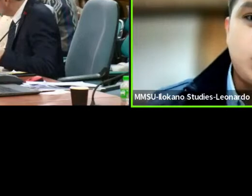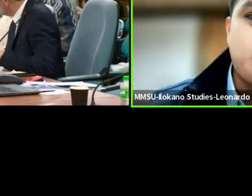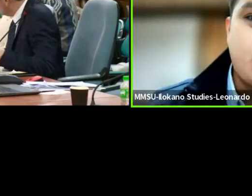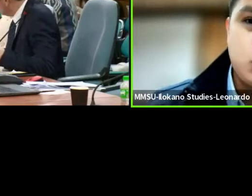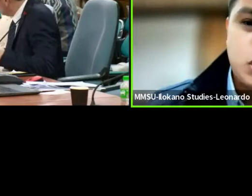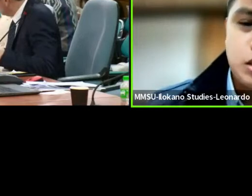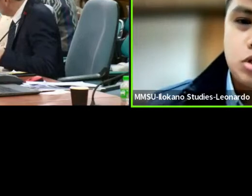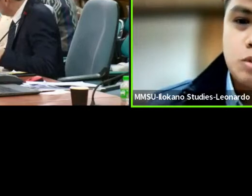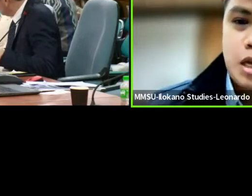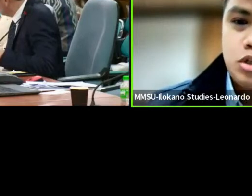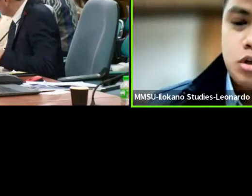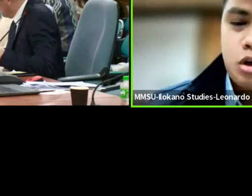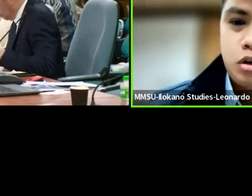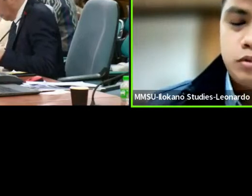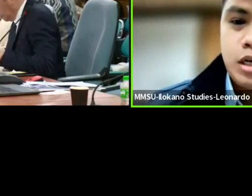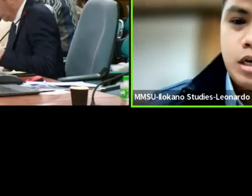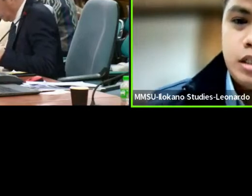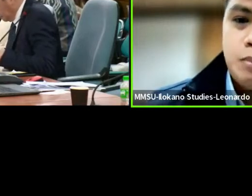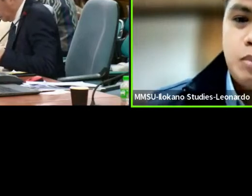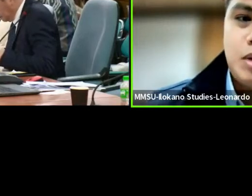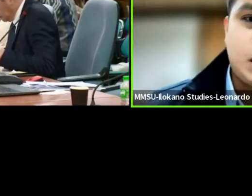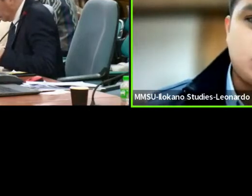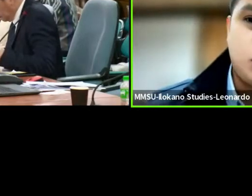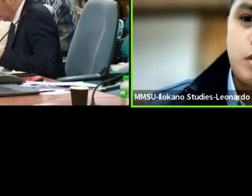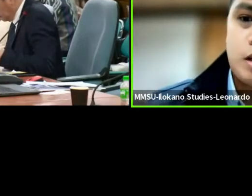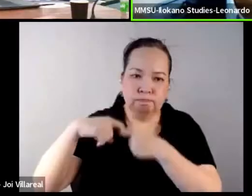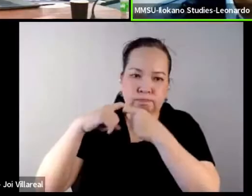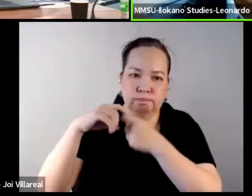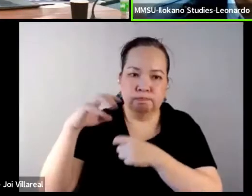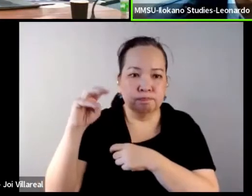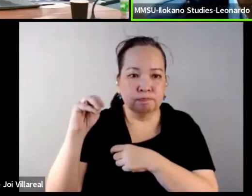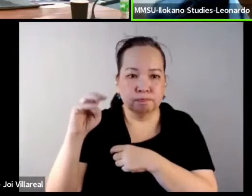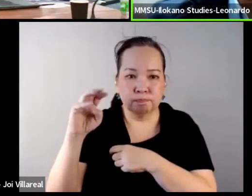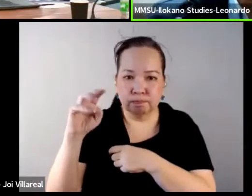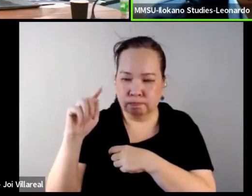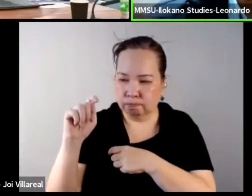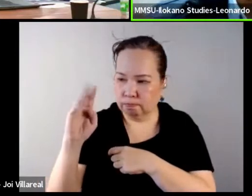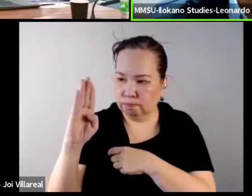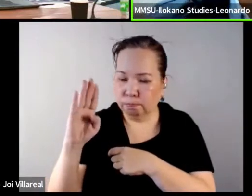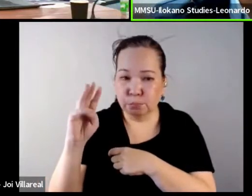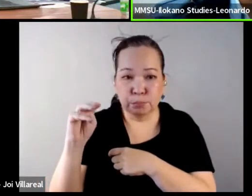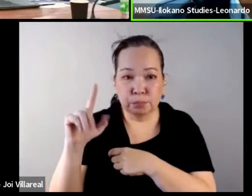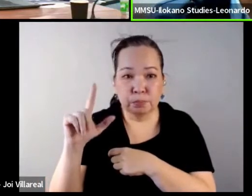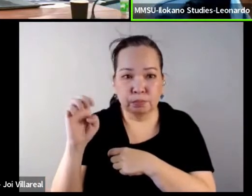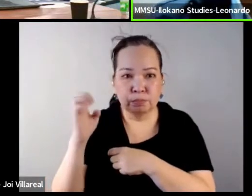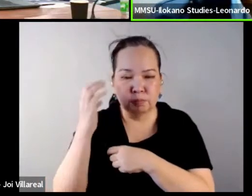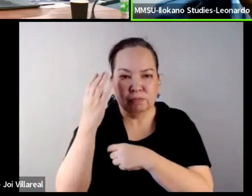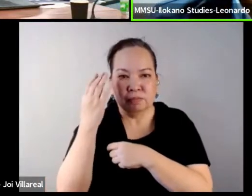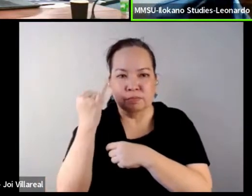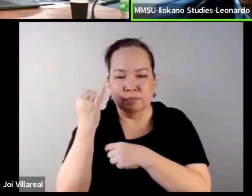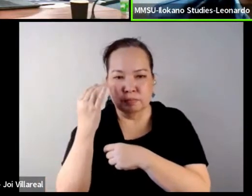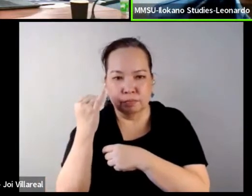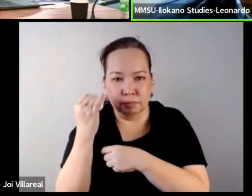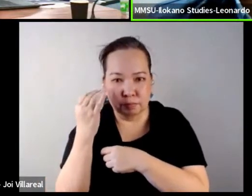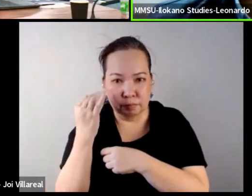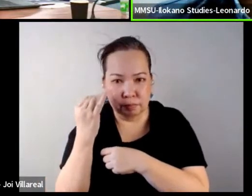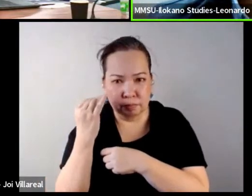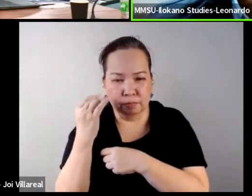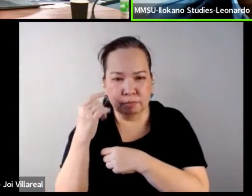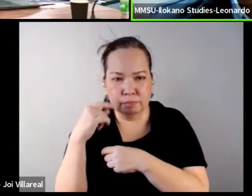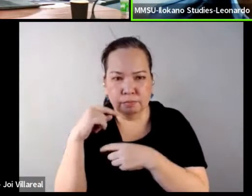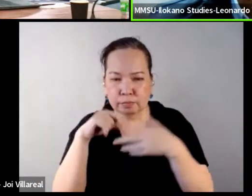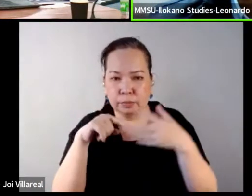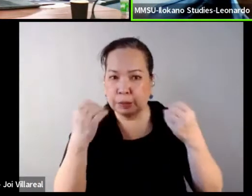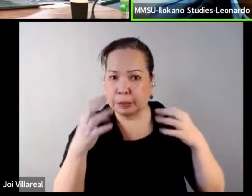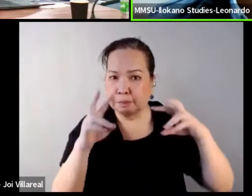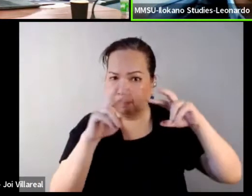are strongly opposing the suspension of the implementation of MTB-MLE. Our reasons and also the researches